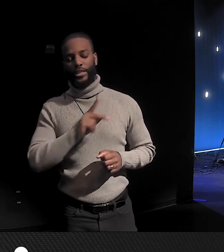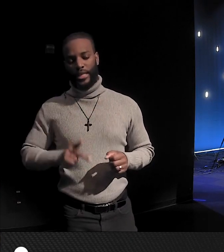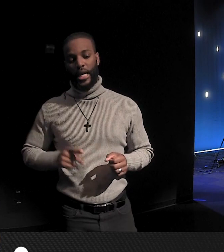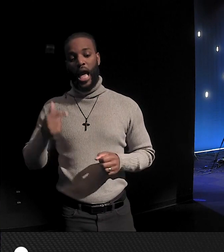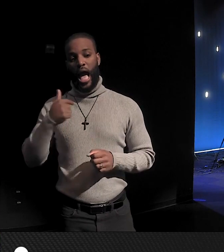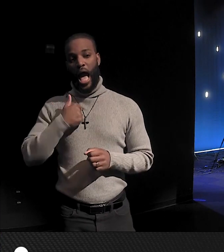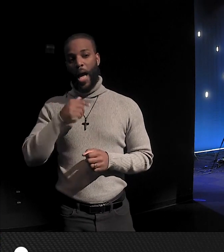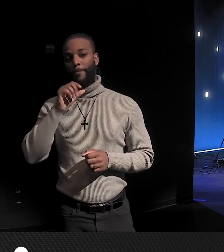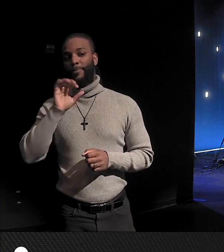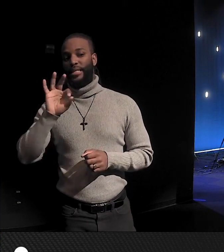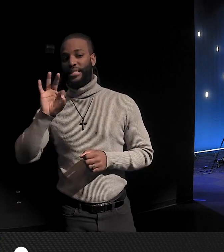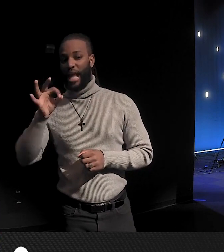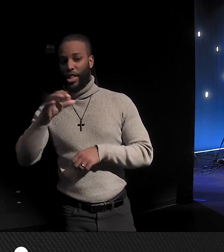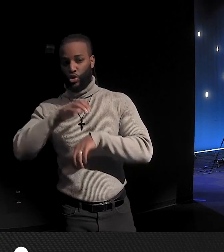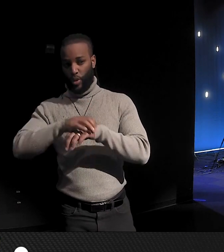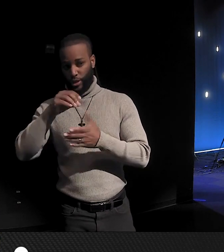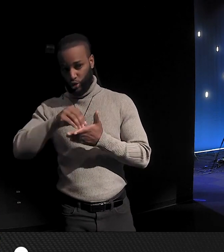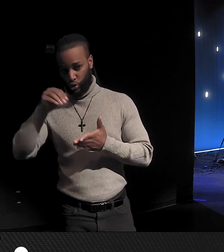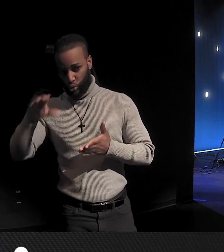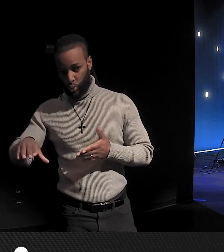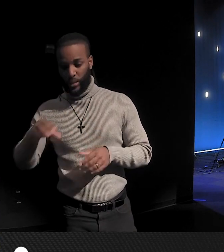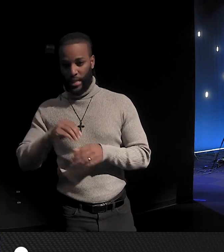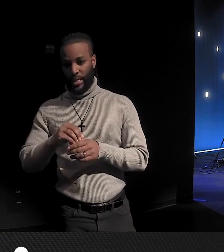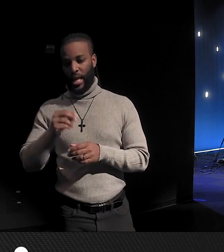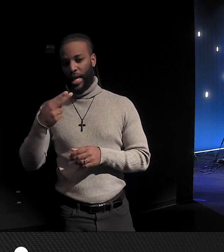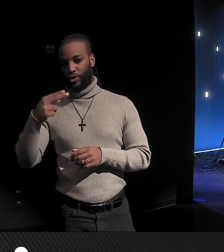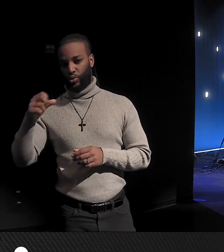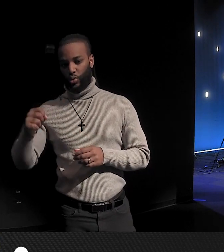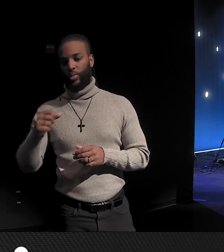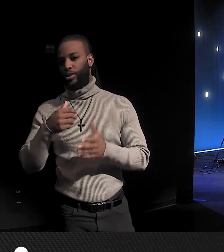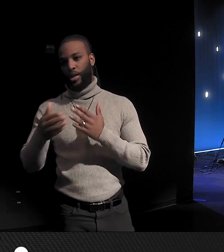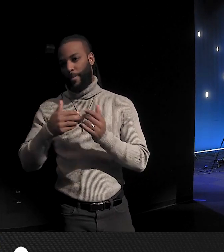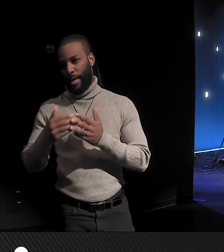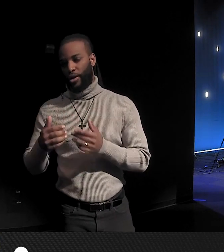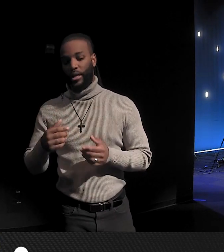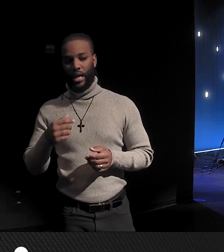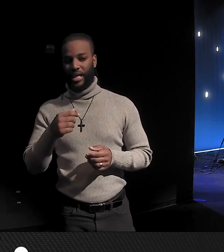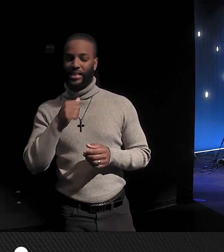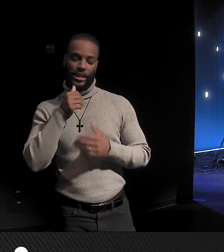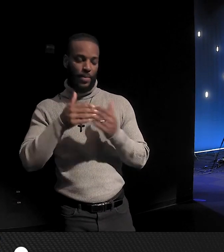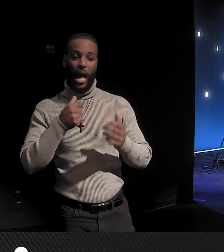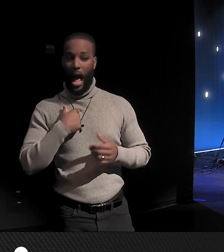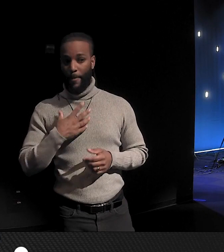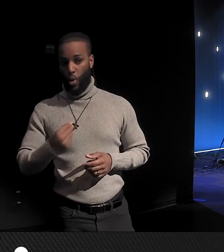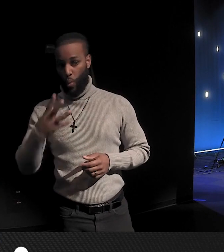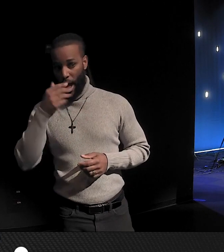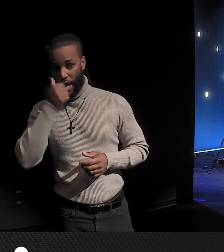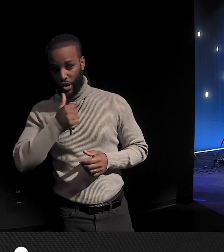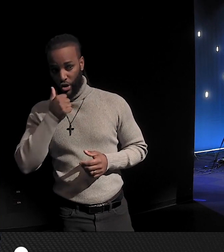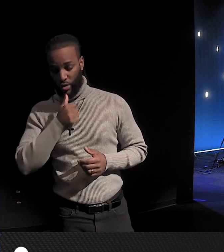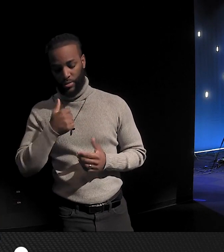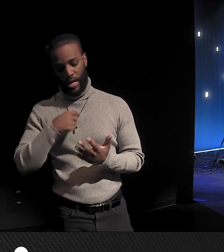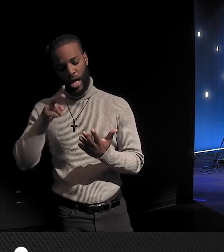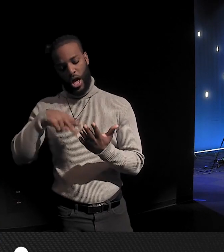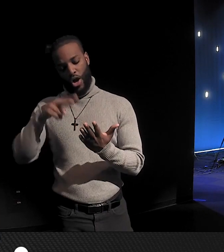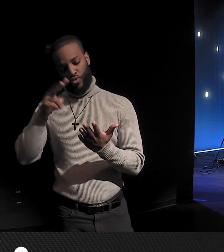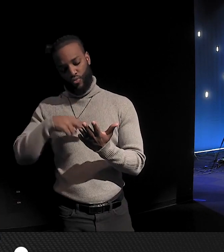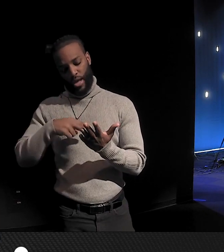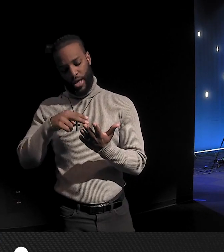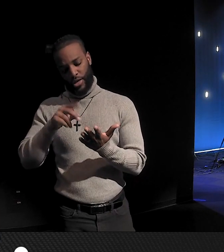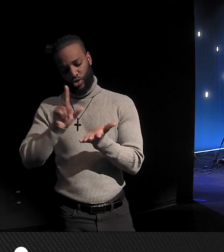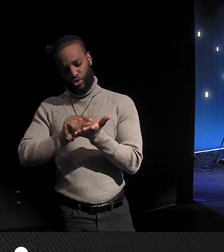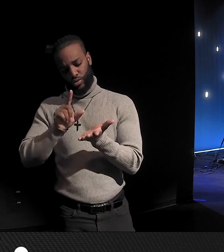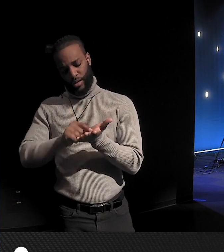student at the White Plains High School. While it should not matter, I would like to mention that I'm a white girl. I read in the paper of your misfortune and of your